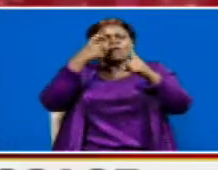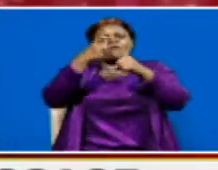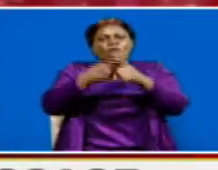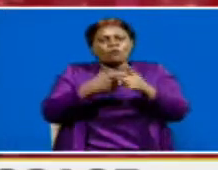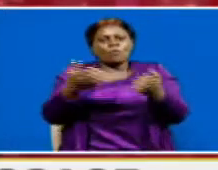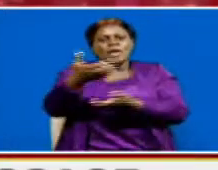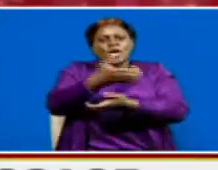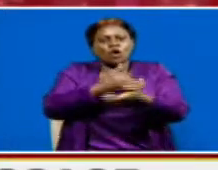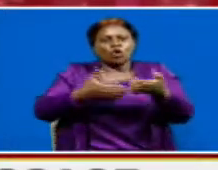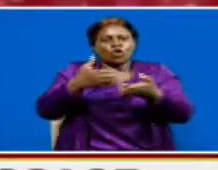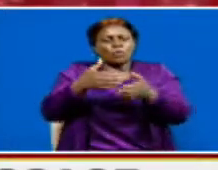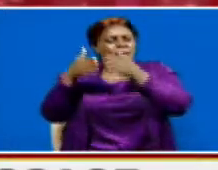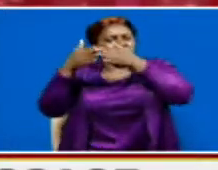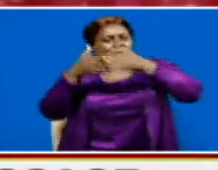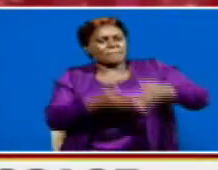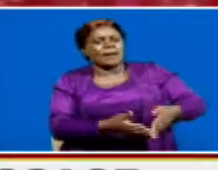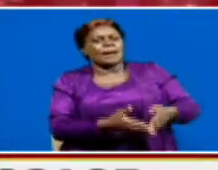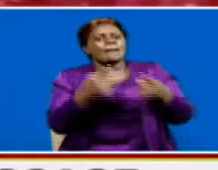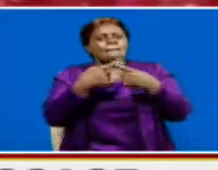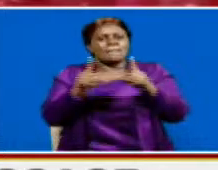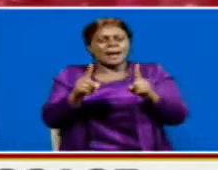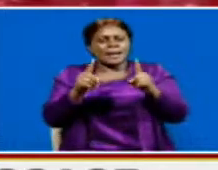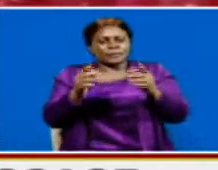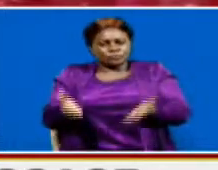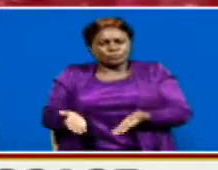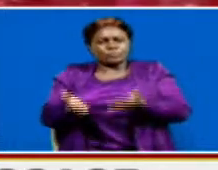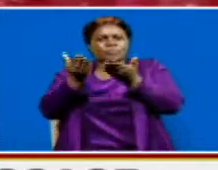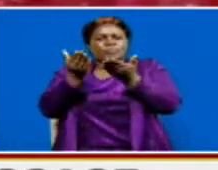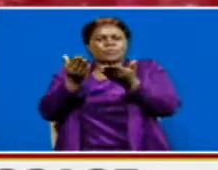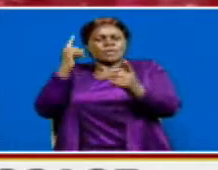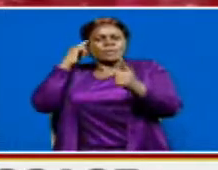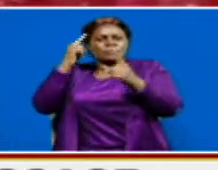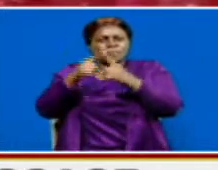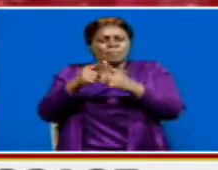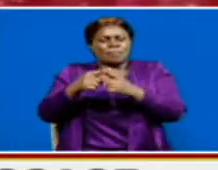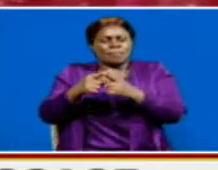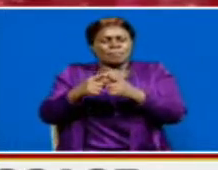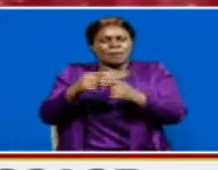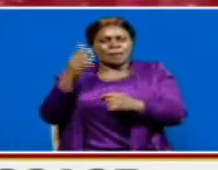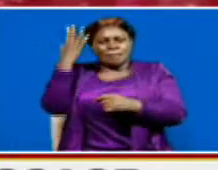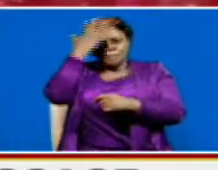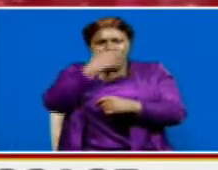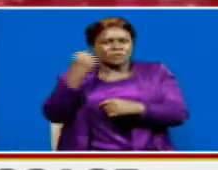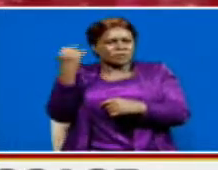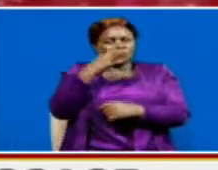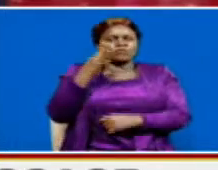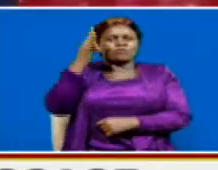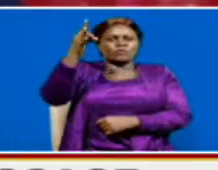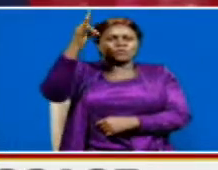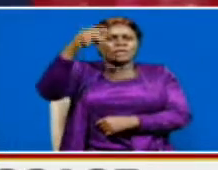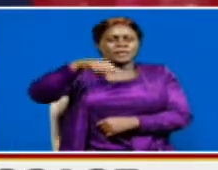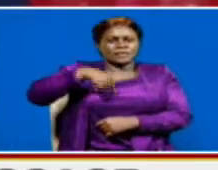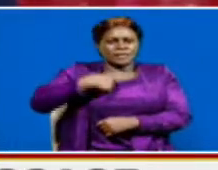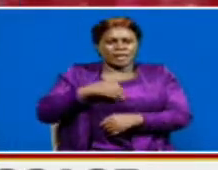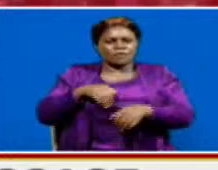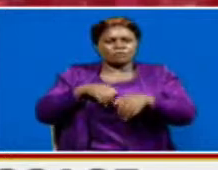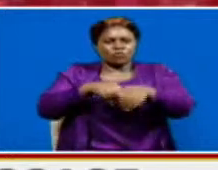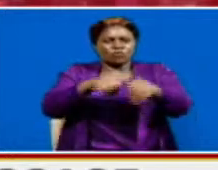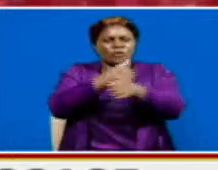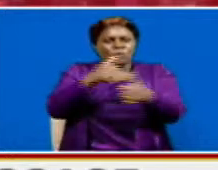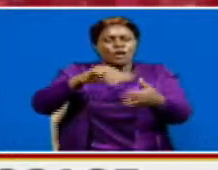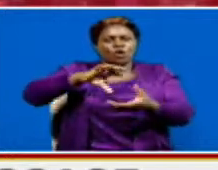from economic paralysis, but propelled us towards a brighter future. We navigated